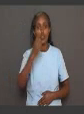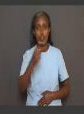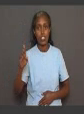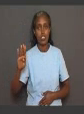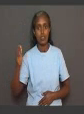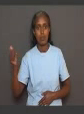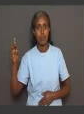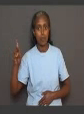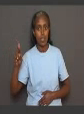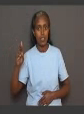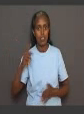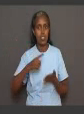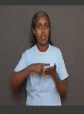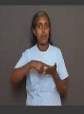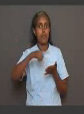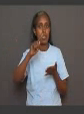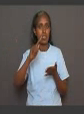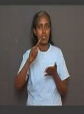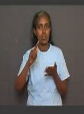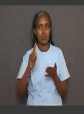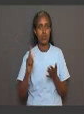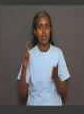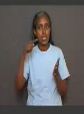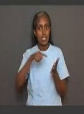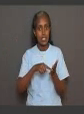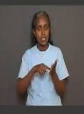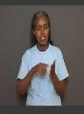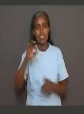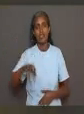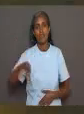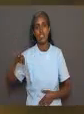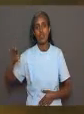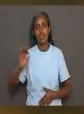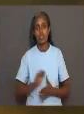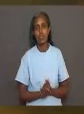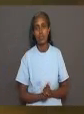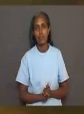bar is marked to indicate the frequency.